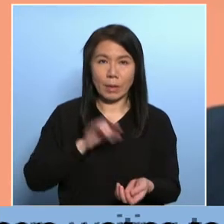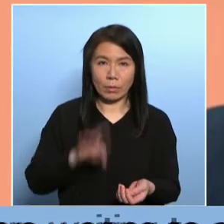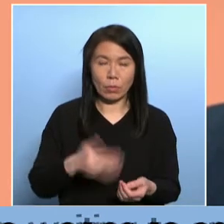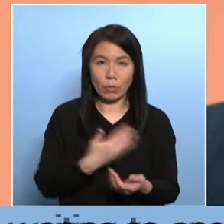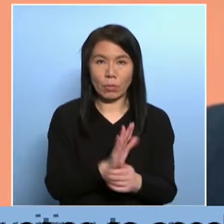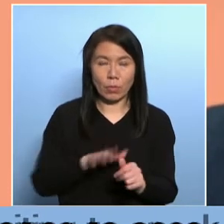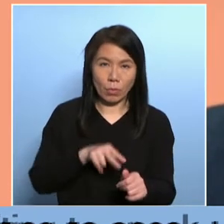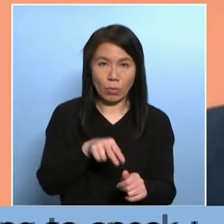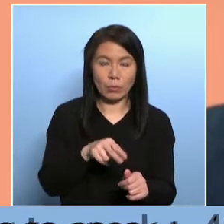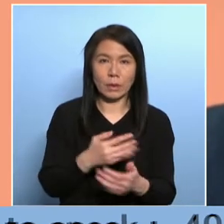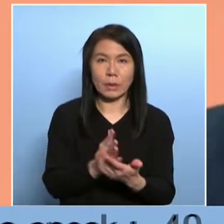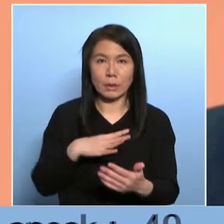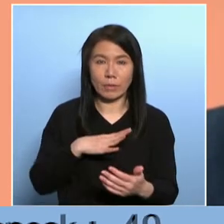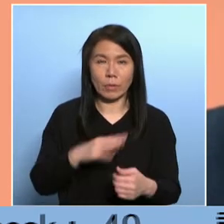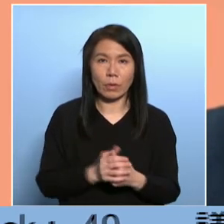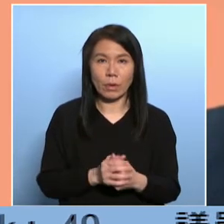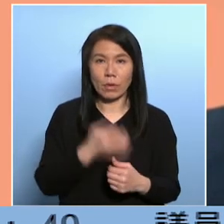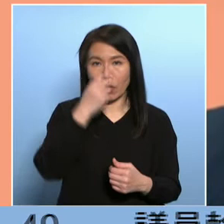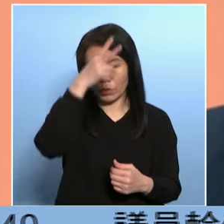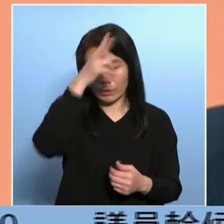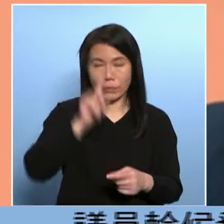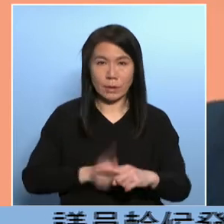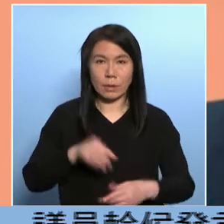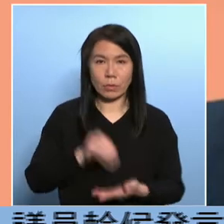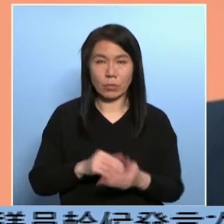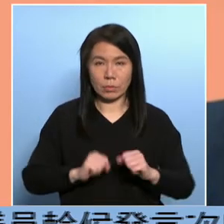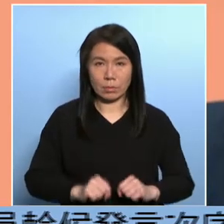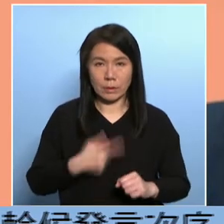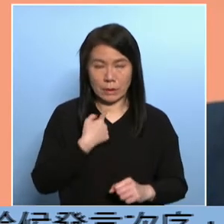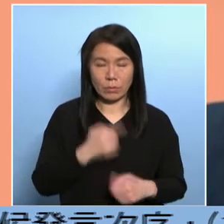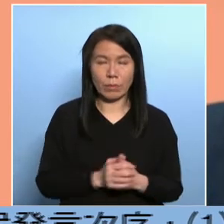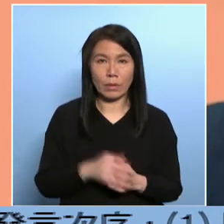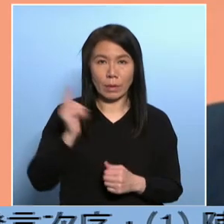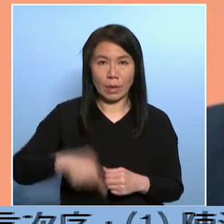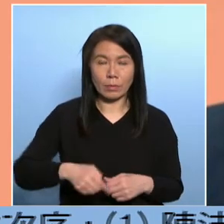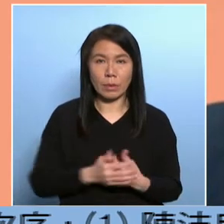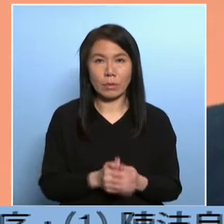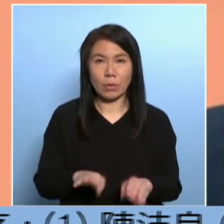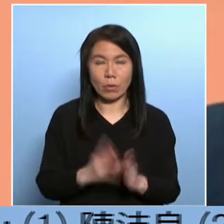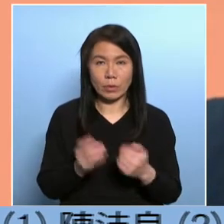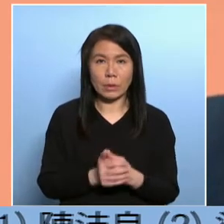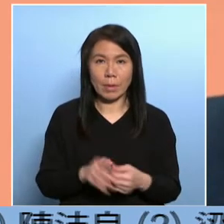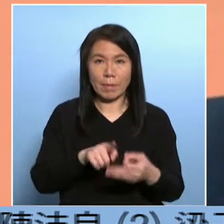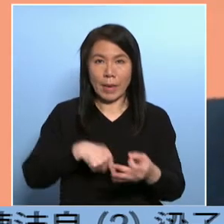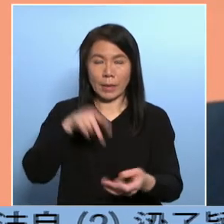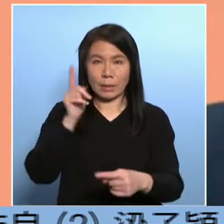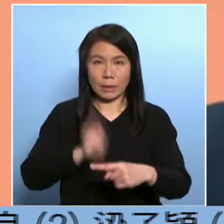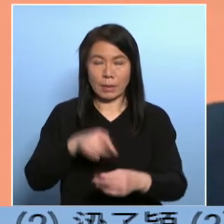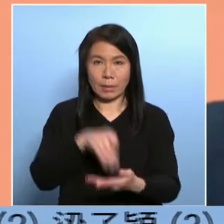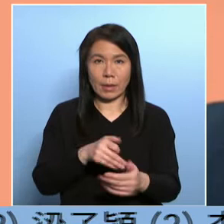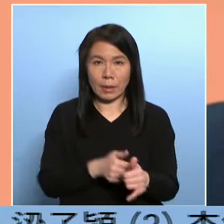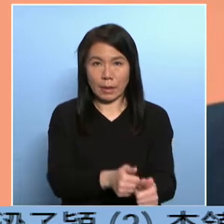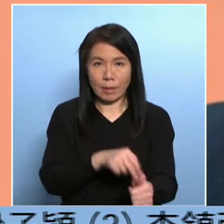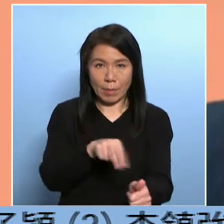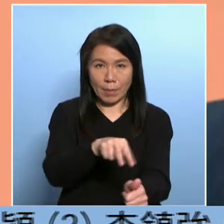we surely don't want to see another wave. The government has to be resolute and